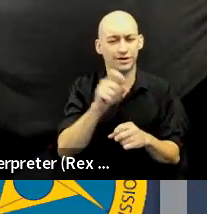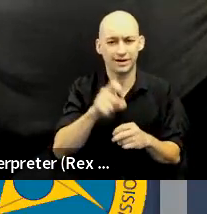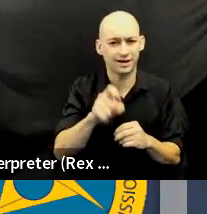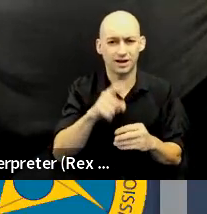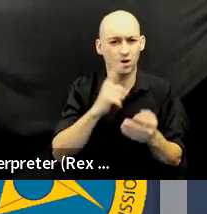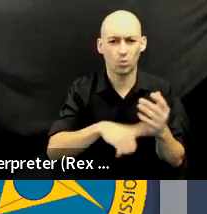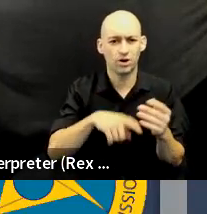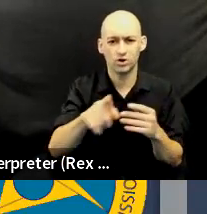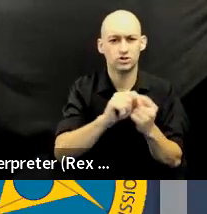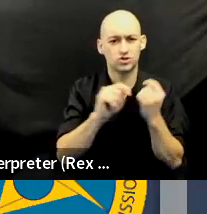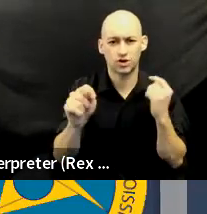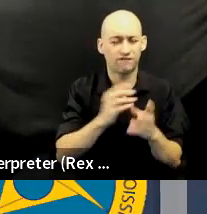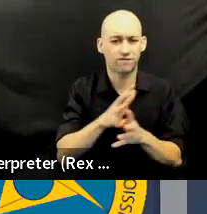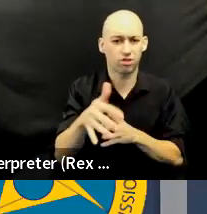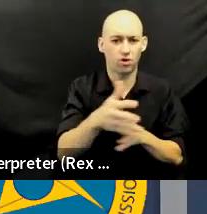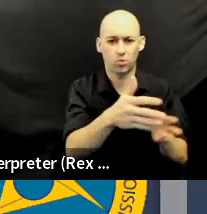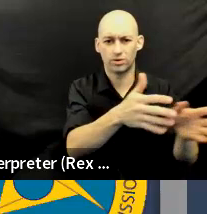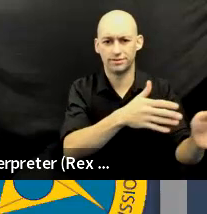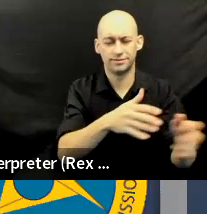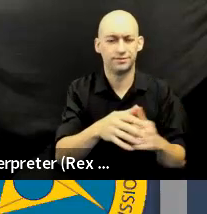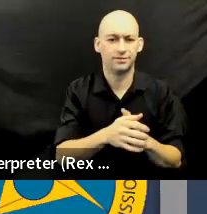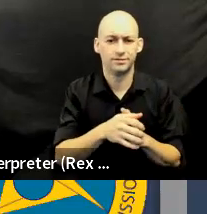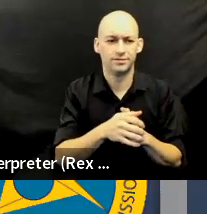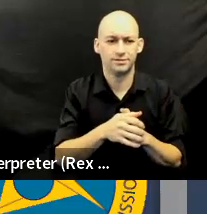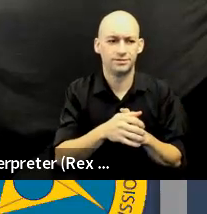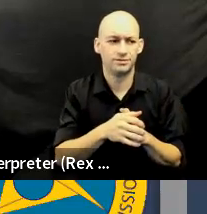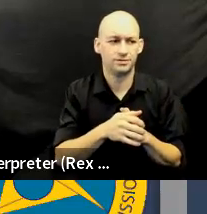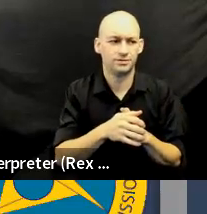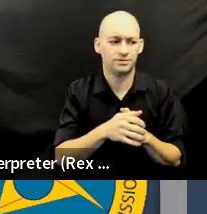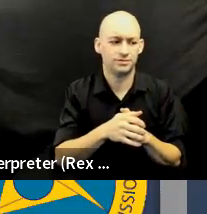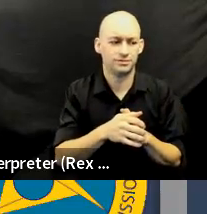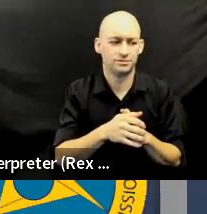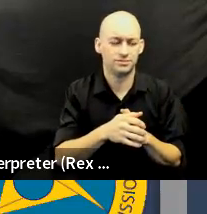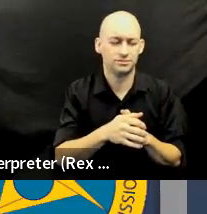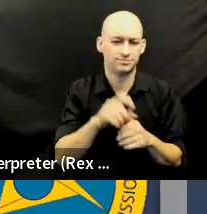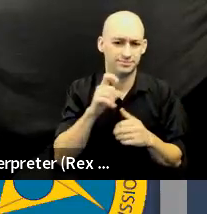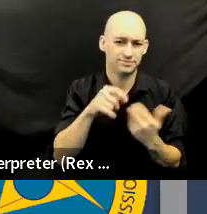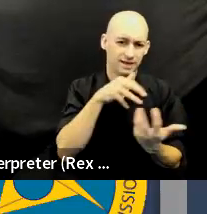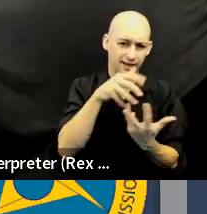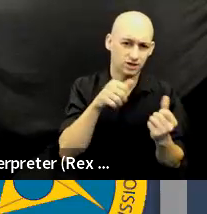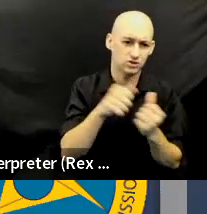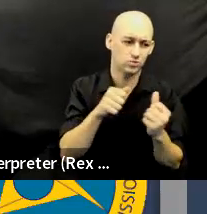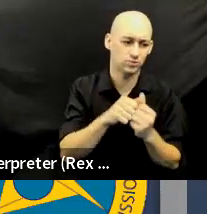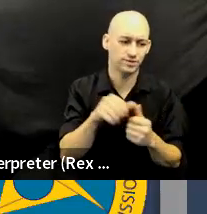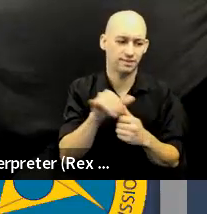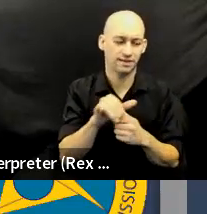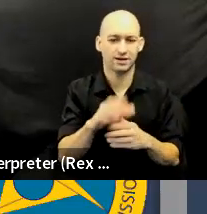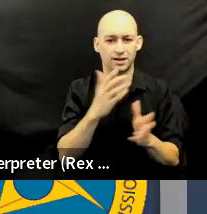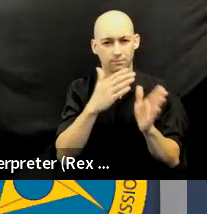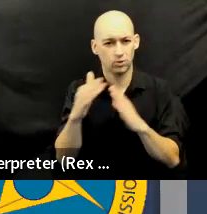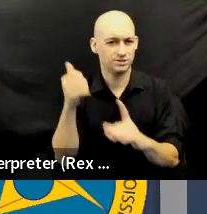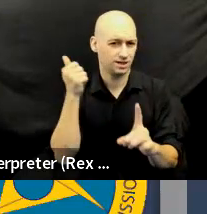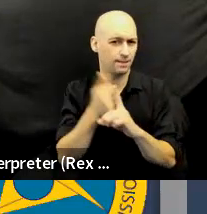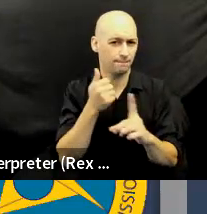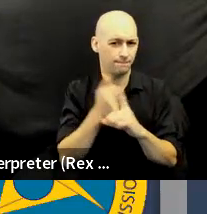is your truck flow, and what would be good for you? And then we need to engage with like the communities that are impacted too,